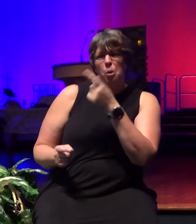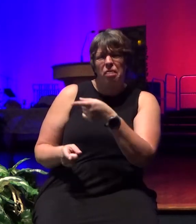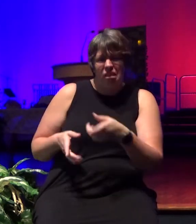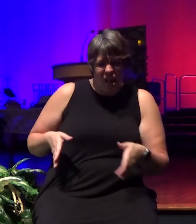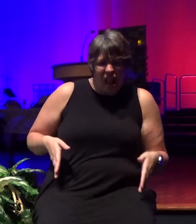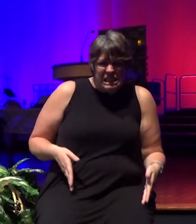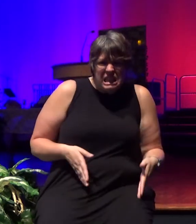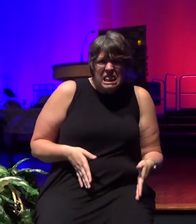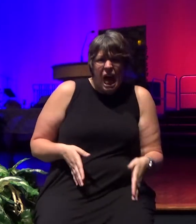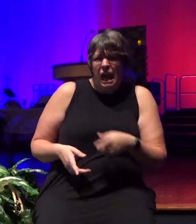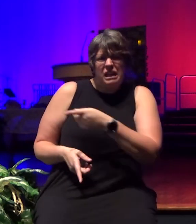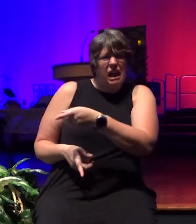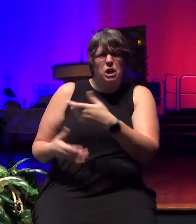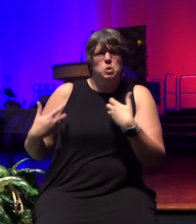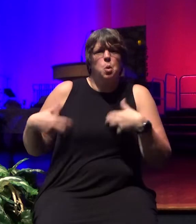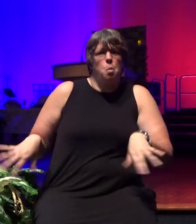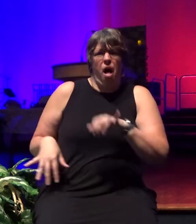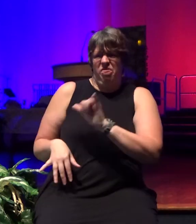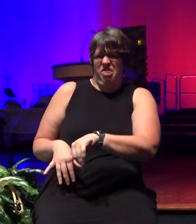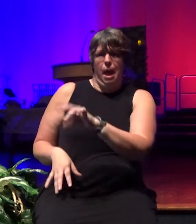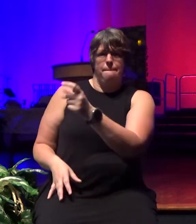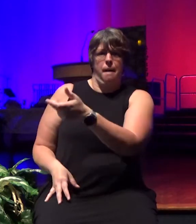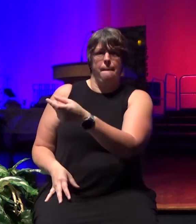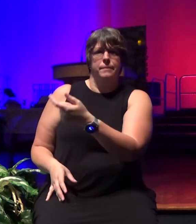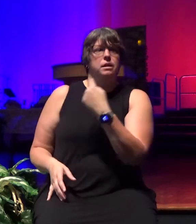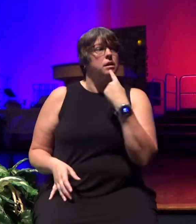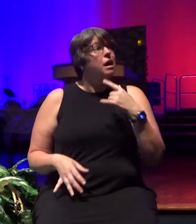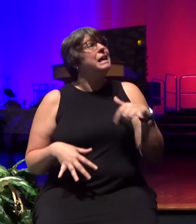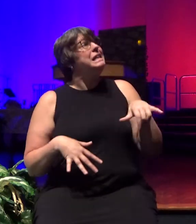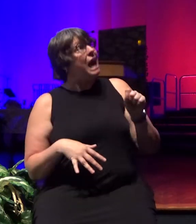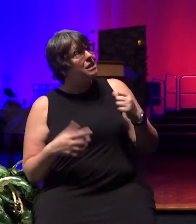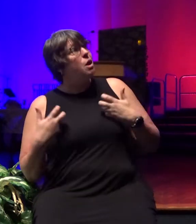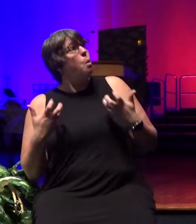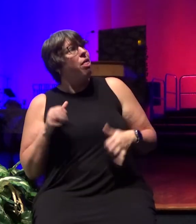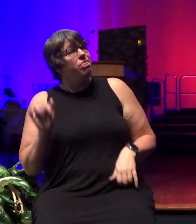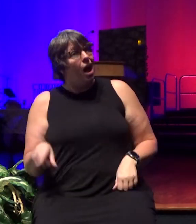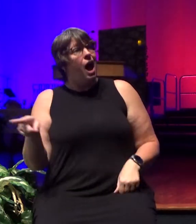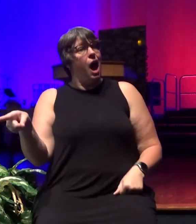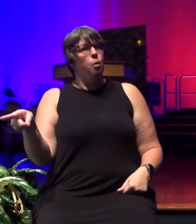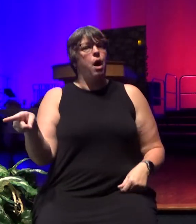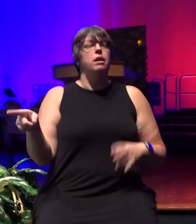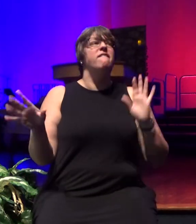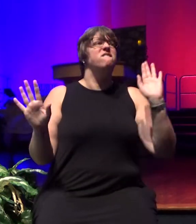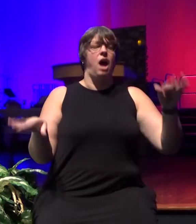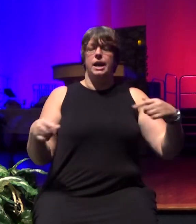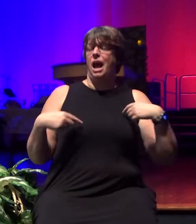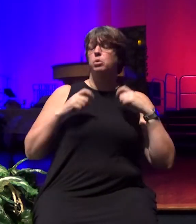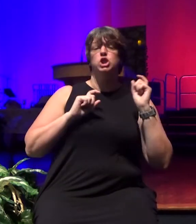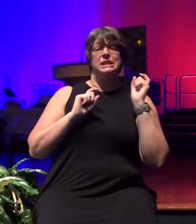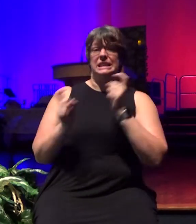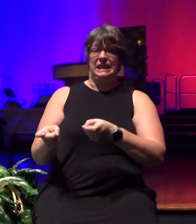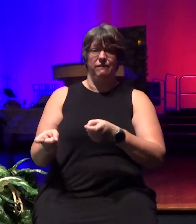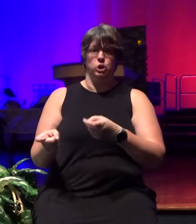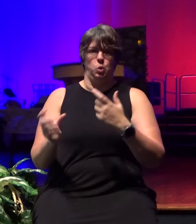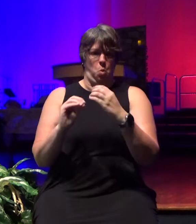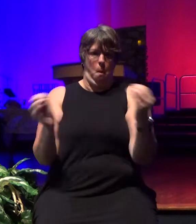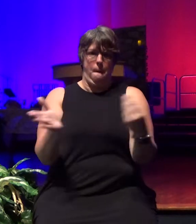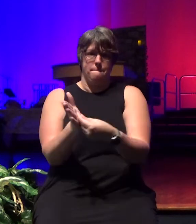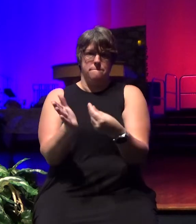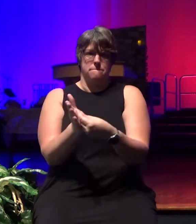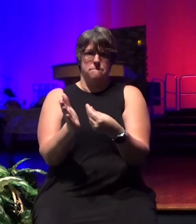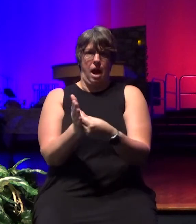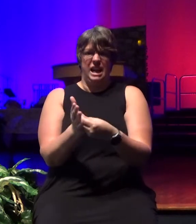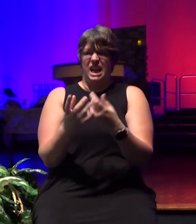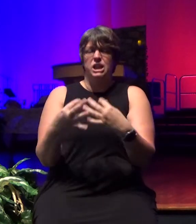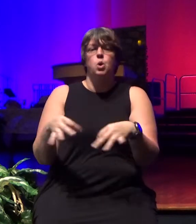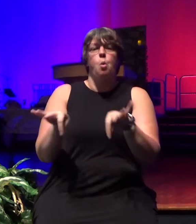don't want that one." And he said, "Yeah, that's the one I want." And he said, "Well, I'll tell you what, here, I'll give it to you because it's worthless." And he got really angry, that little boy, and he pulled